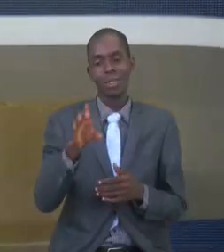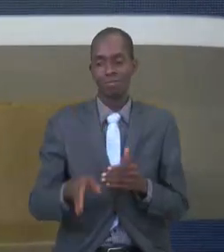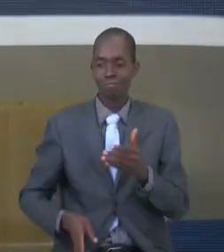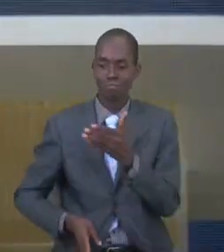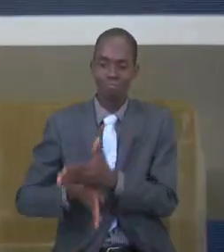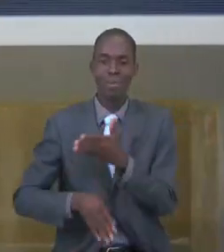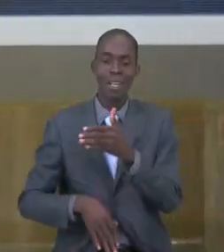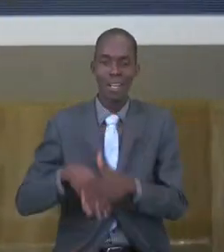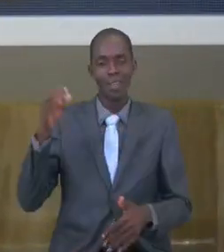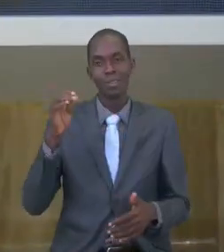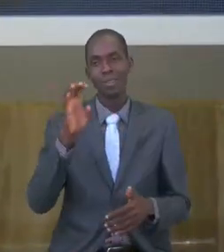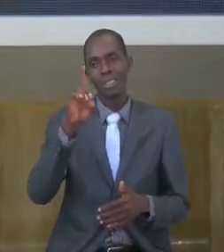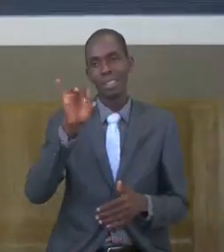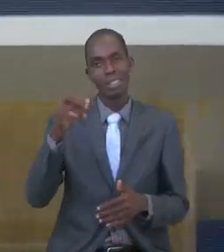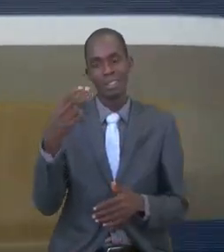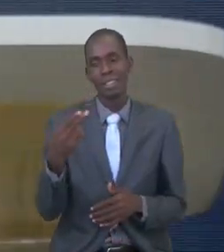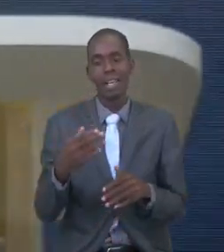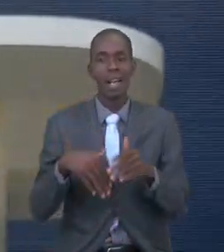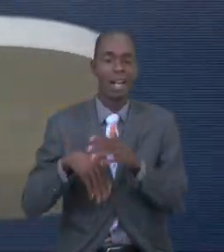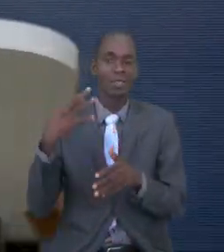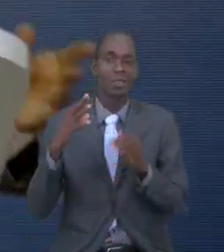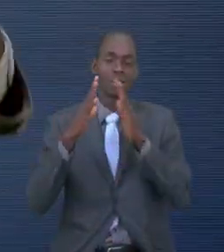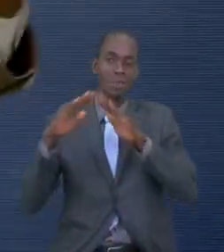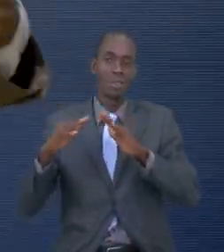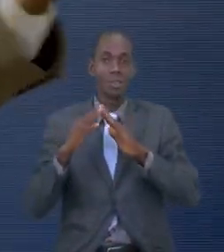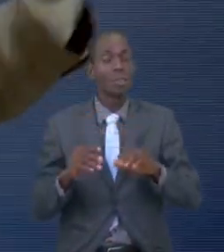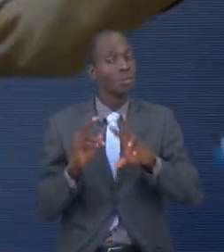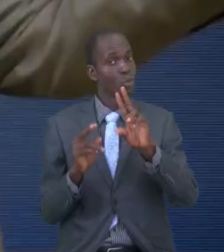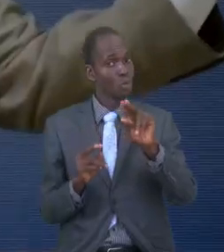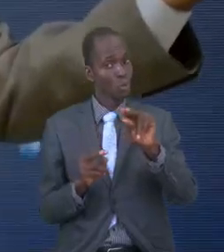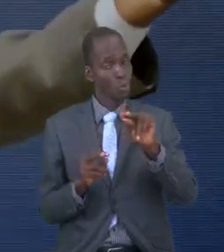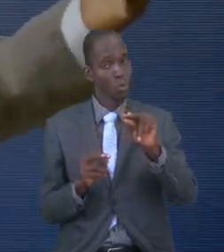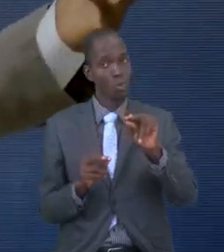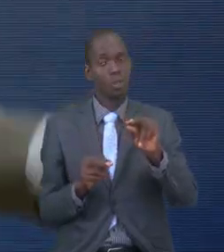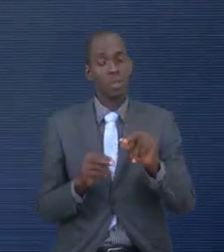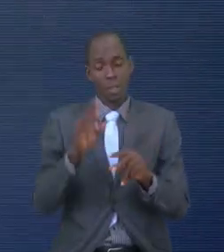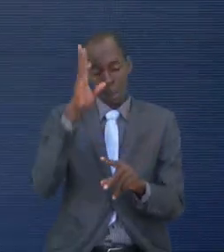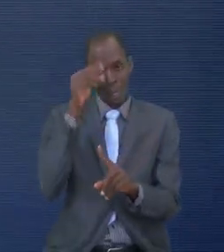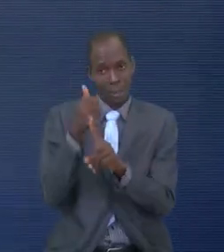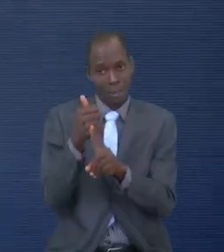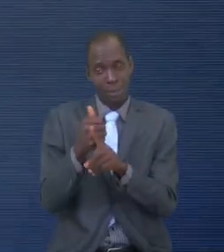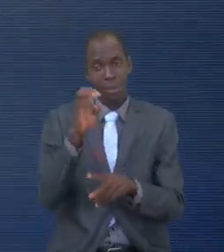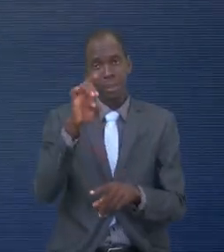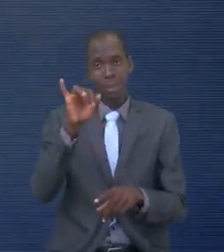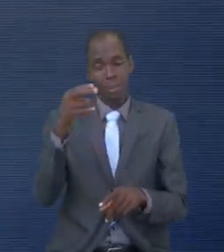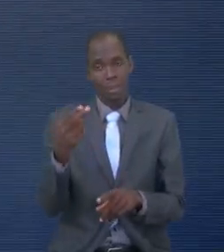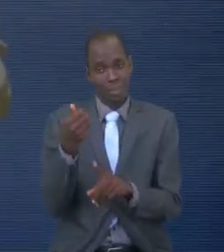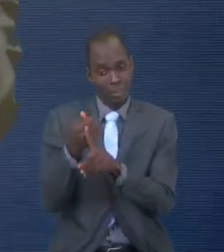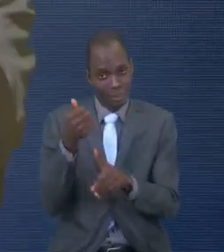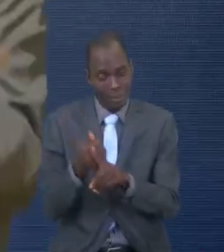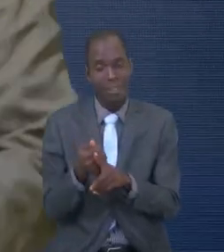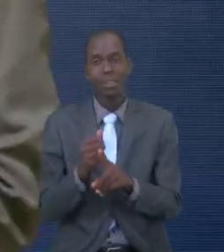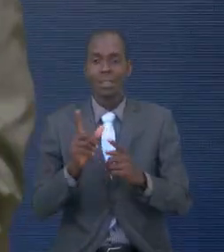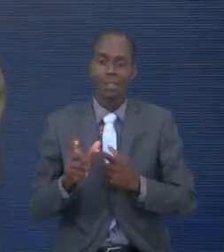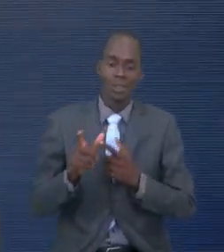He, by what he thought, ran himself out of town. Nobody can run